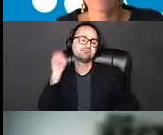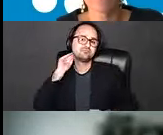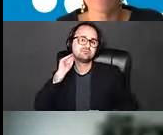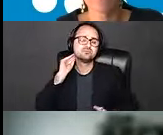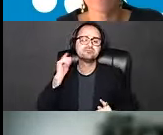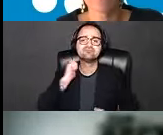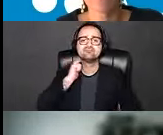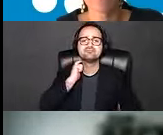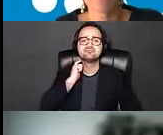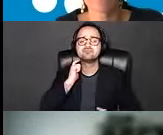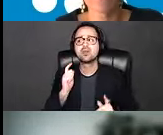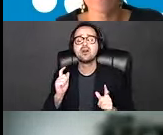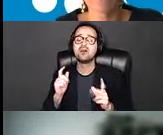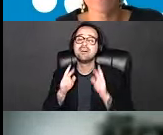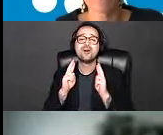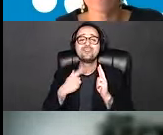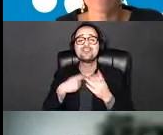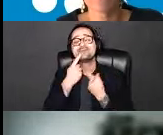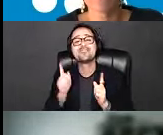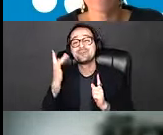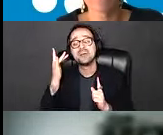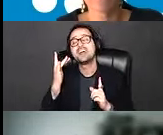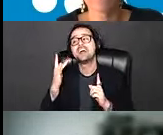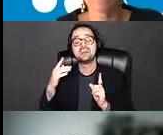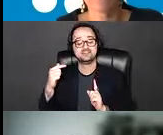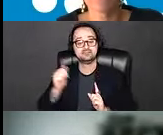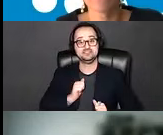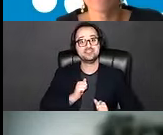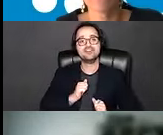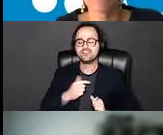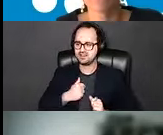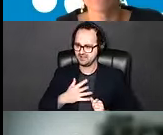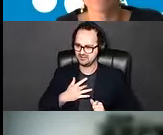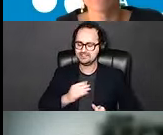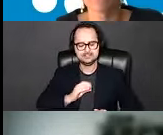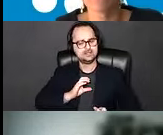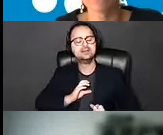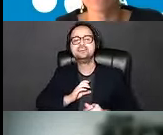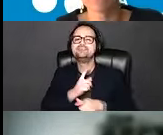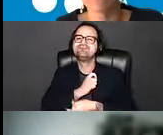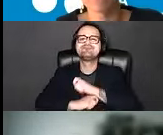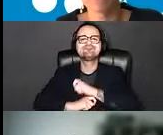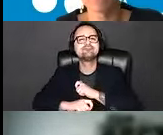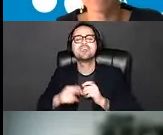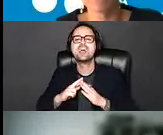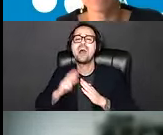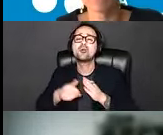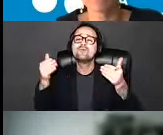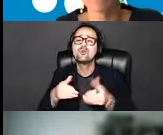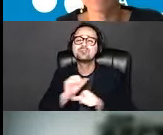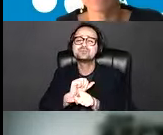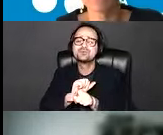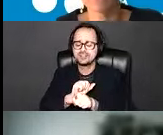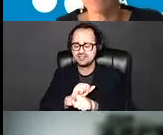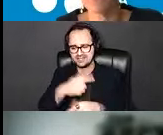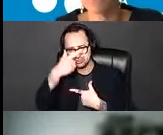hopefully I share it with you because for me, it continues to energize me to do this outcome-focused work and to think about trauma